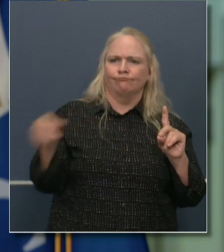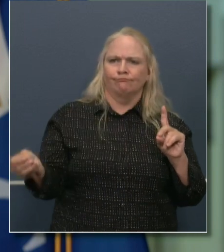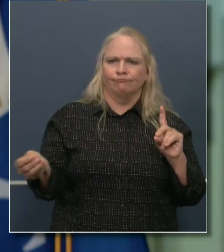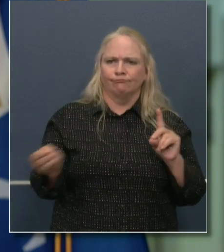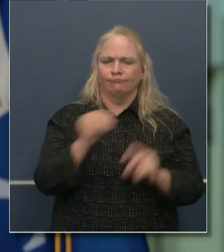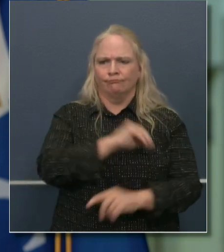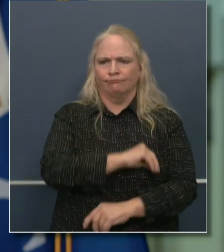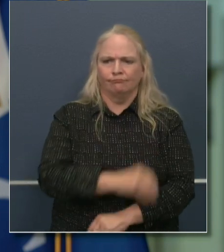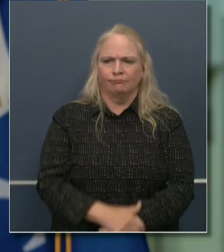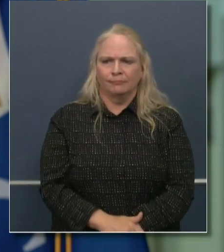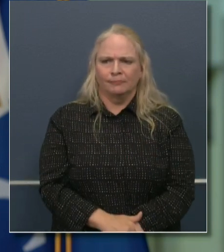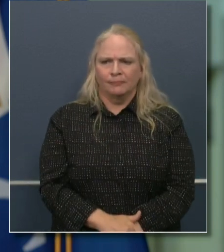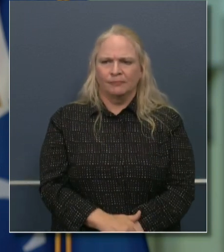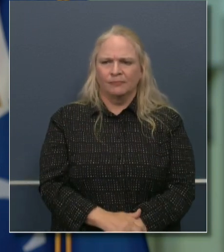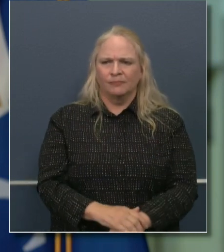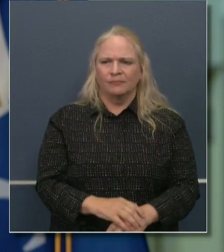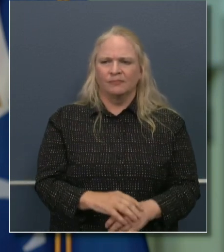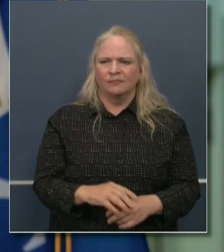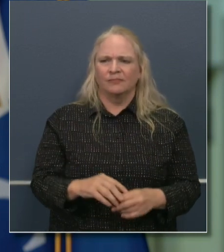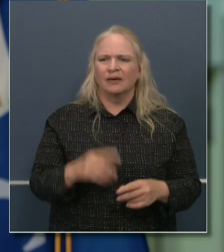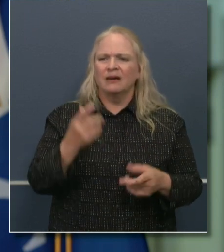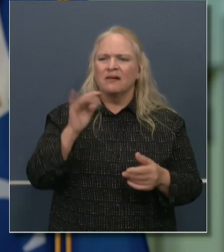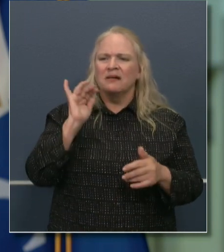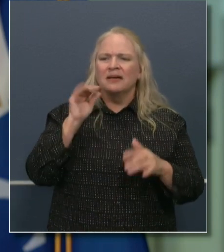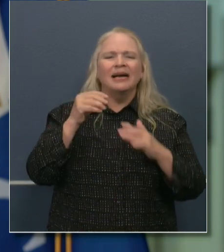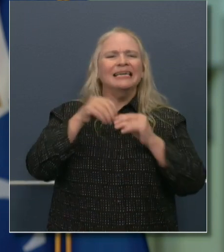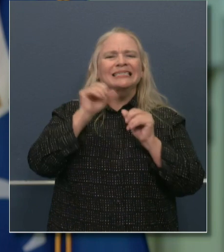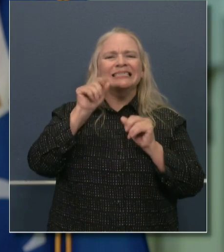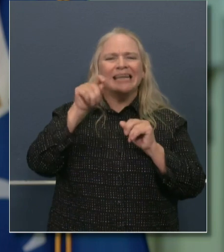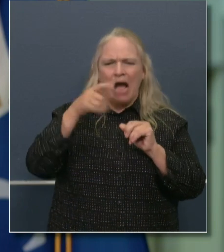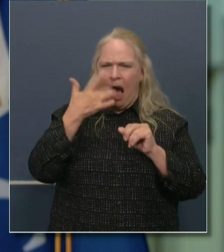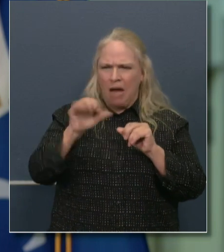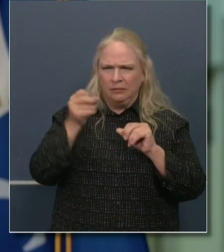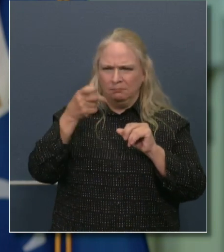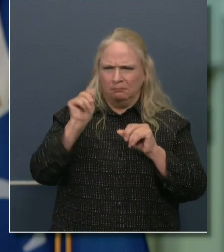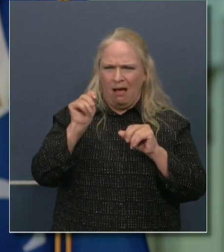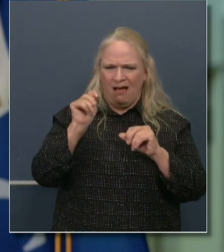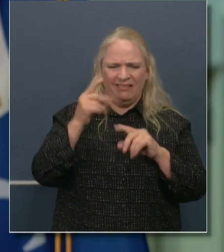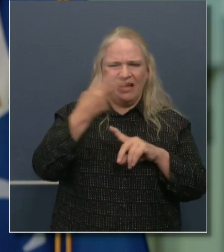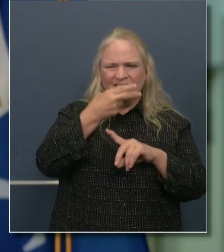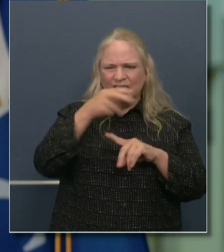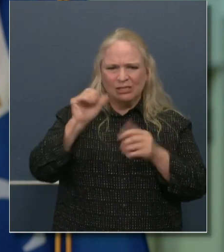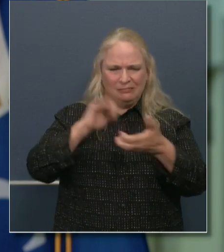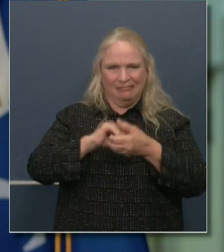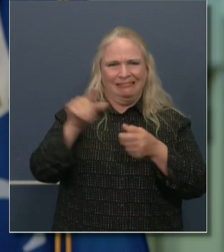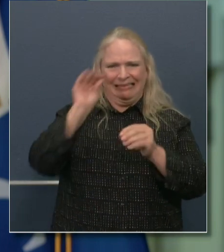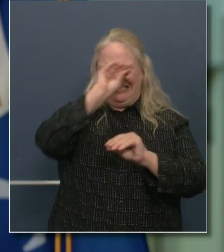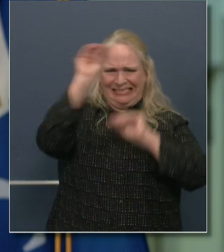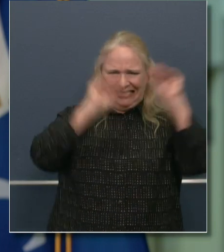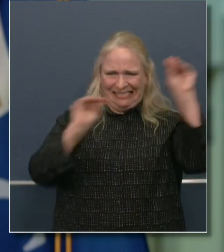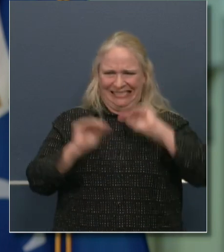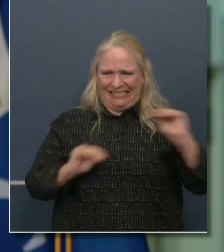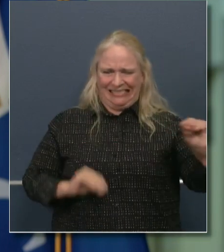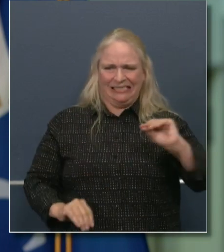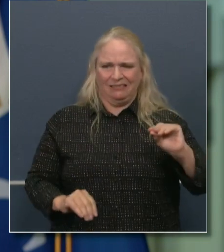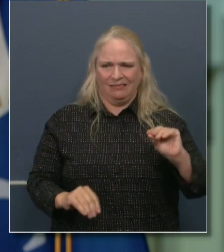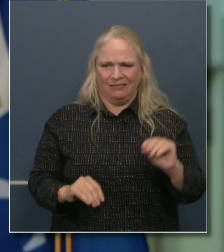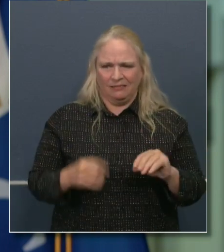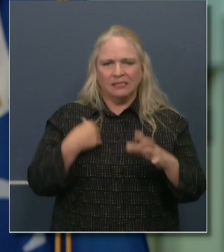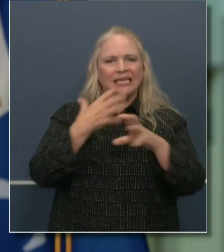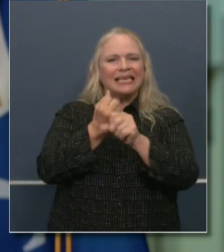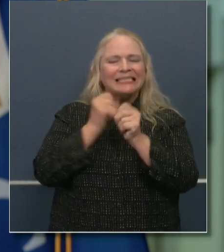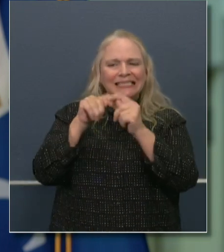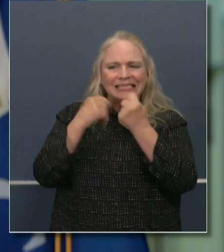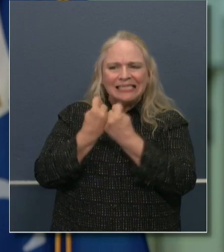in some of these hot spots in the state. Through partnership with HHS, we were able to get these teams, total